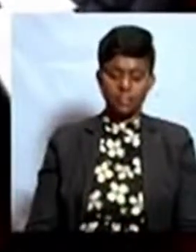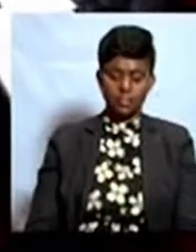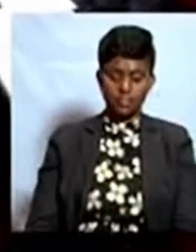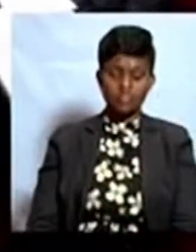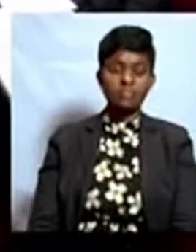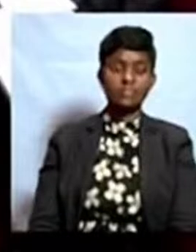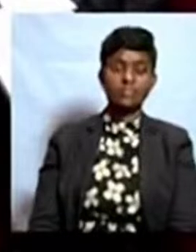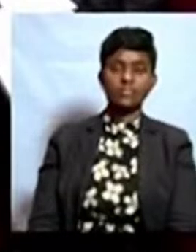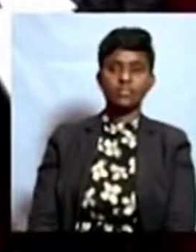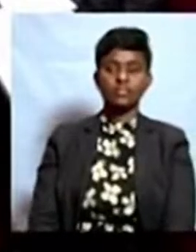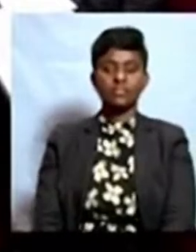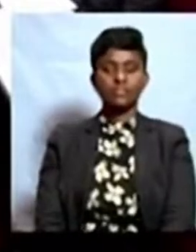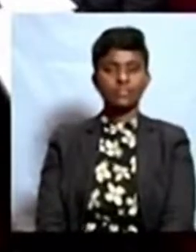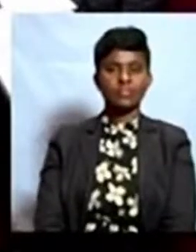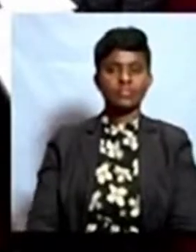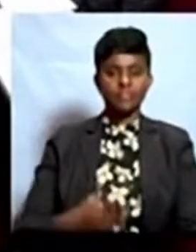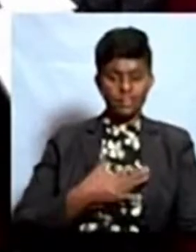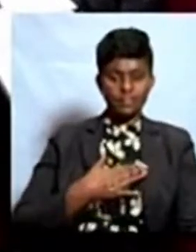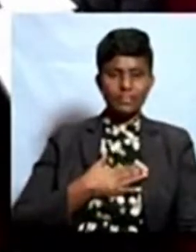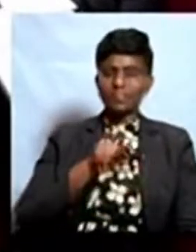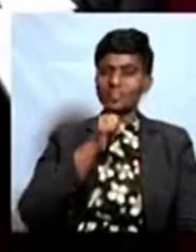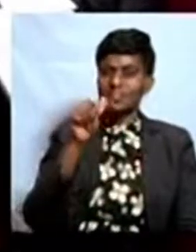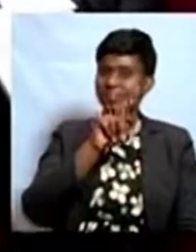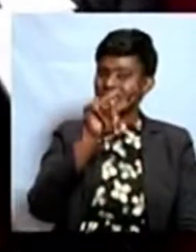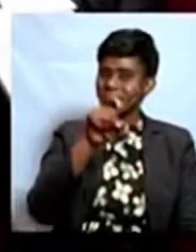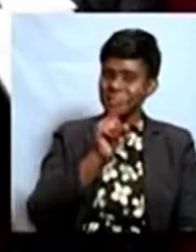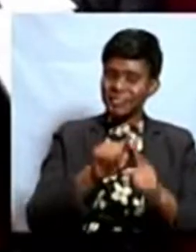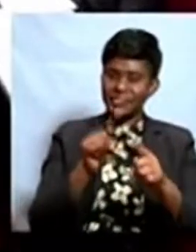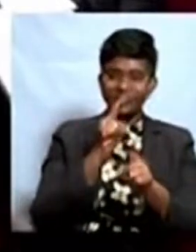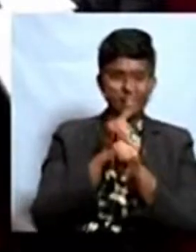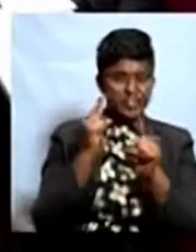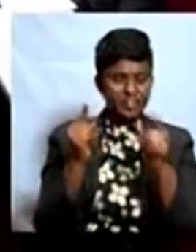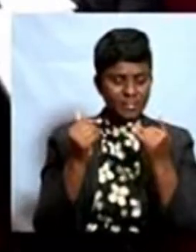Okay, thank you very much. Mine is not really a question, but just